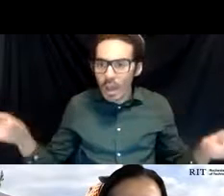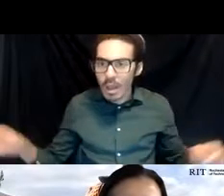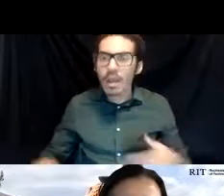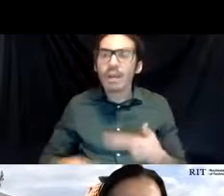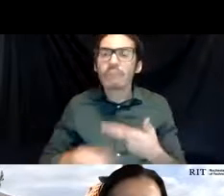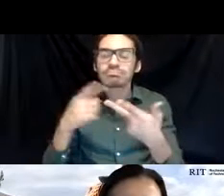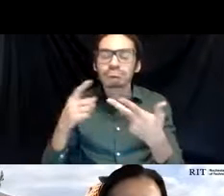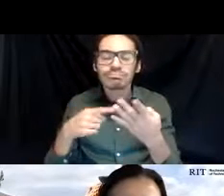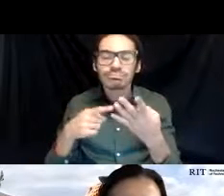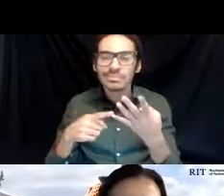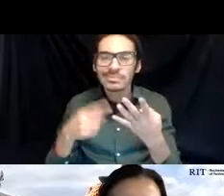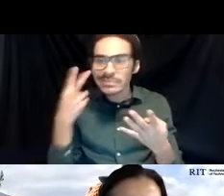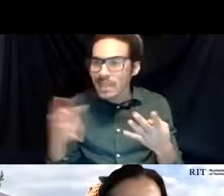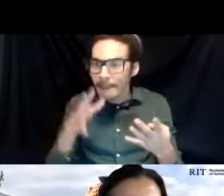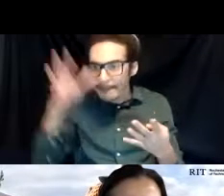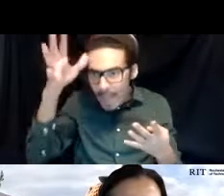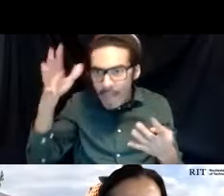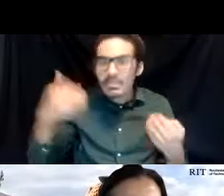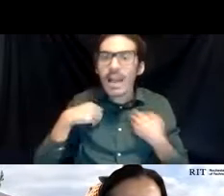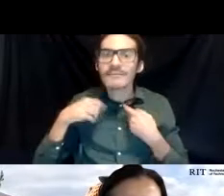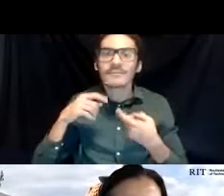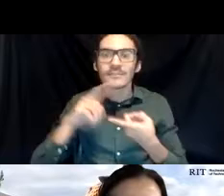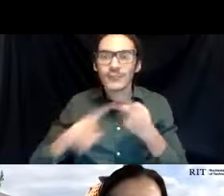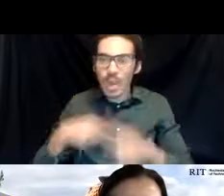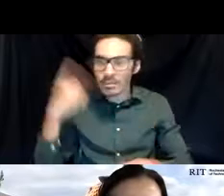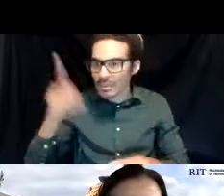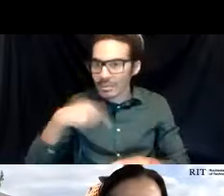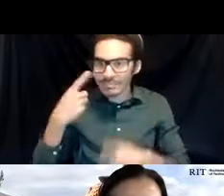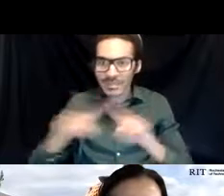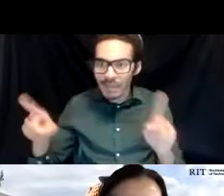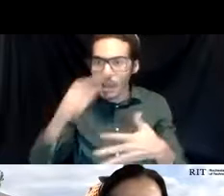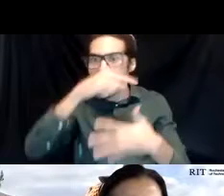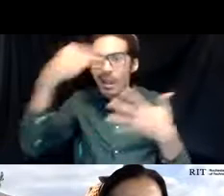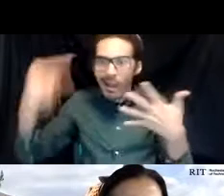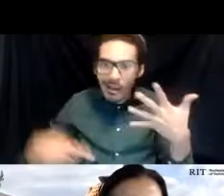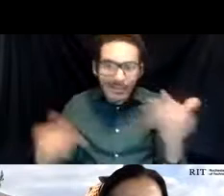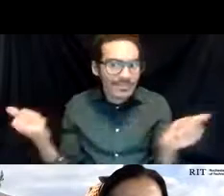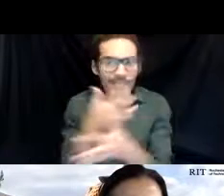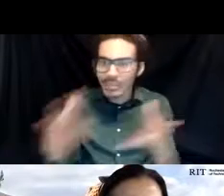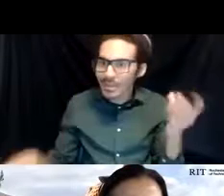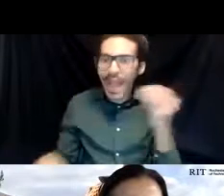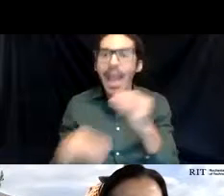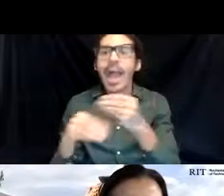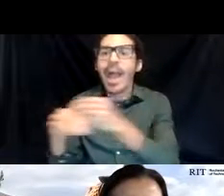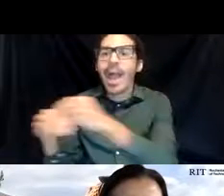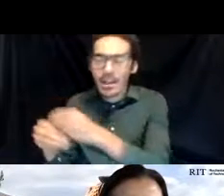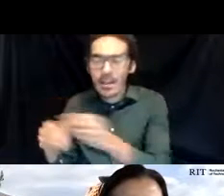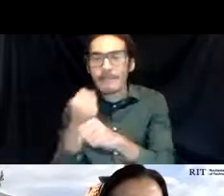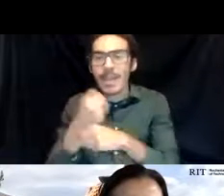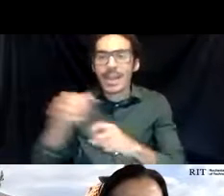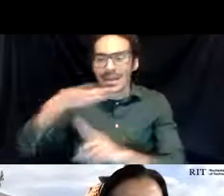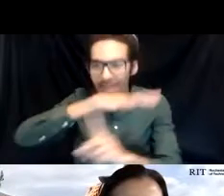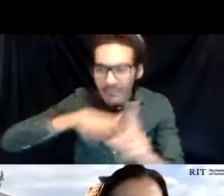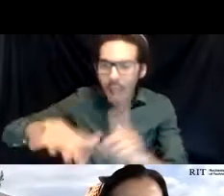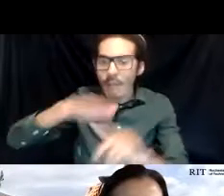their parents, or have friends that look different. I think it all just sort of adds up to creating that environment in which they can understand